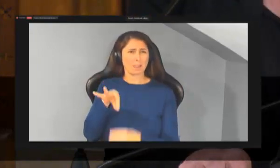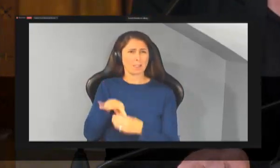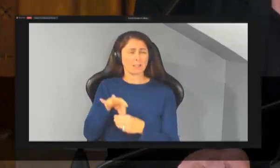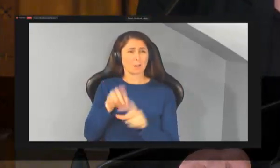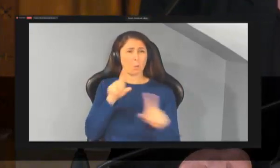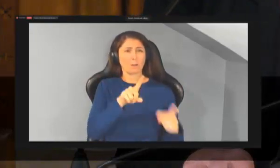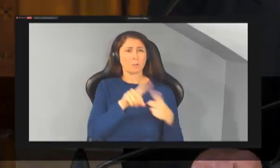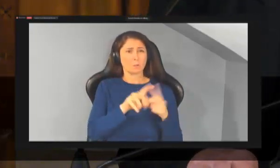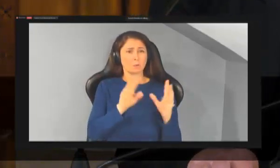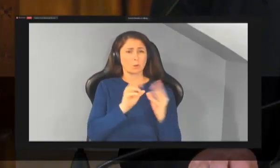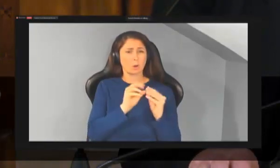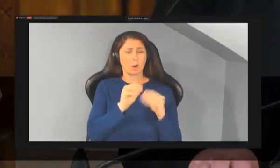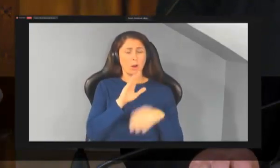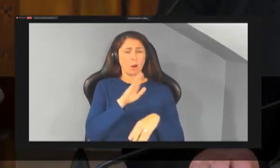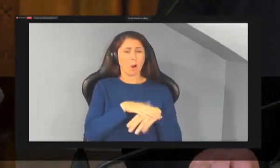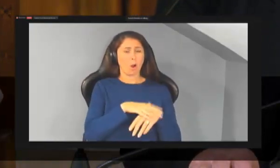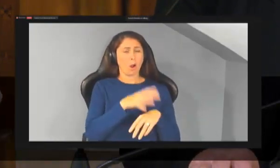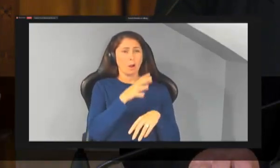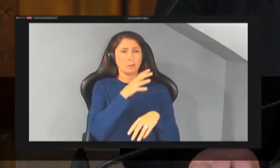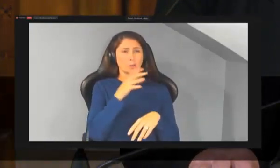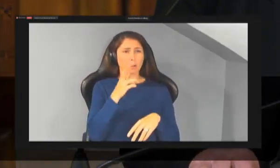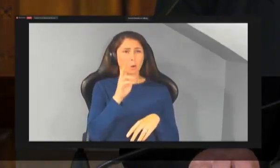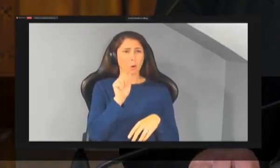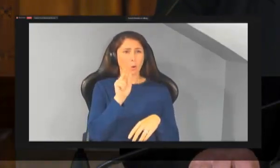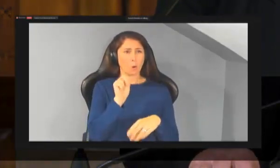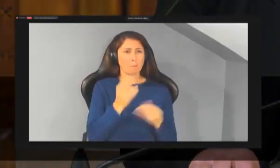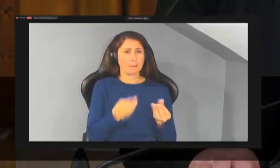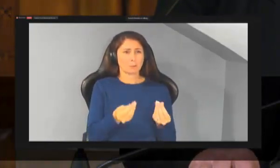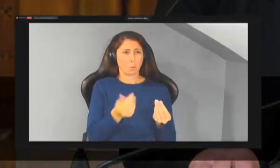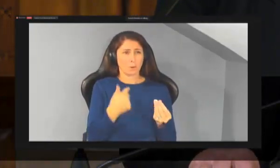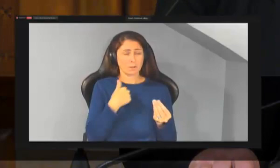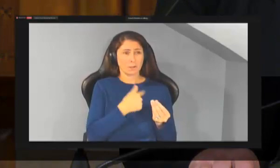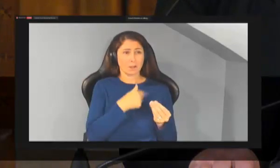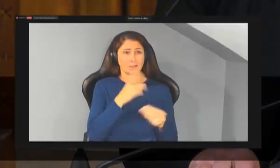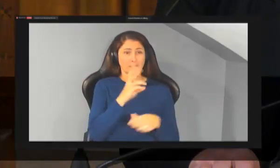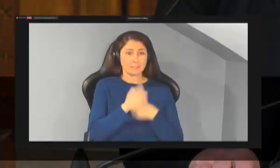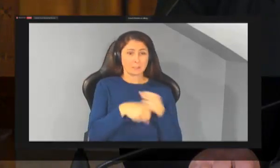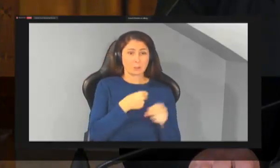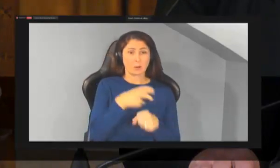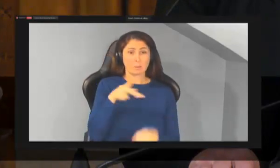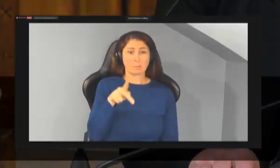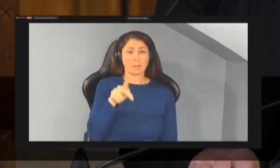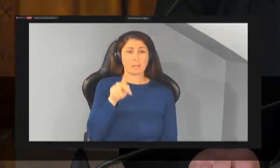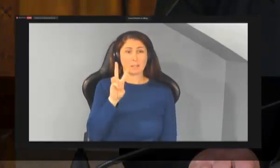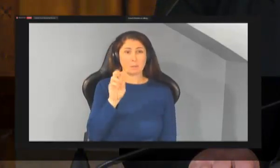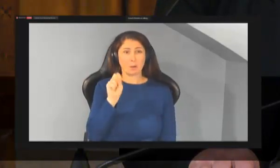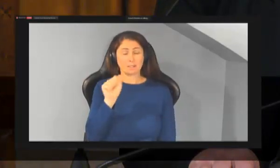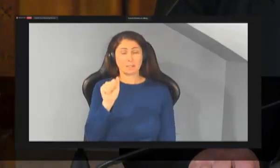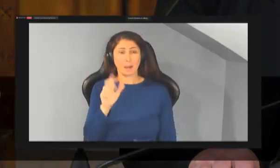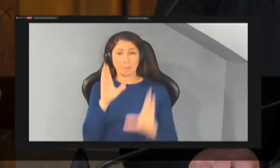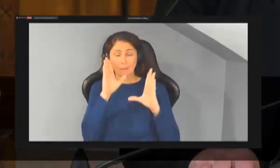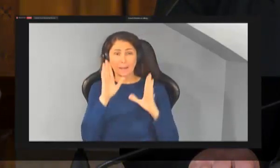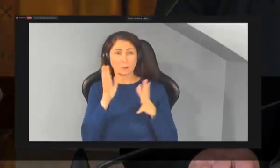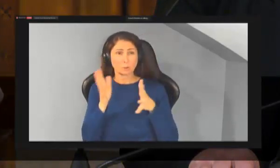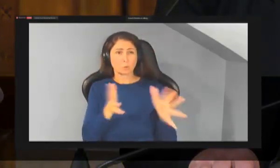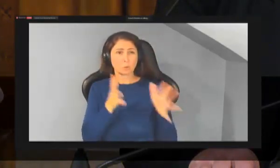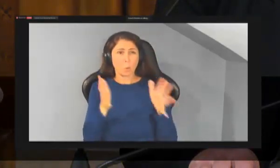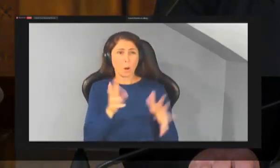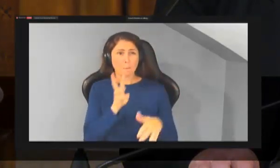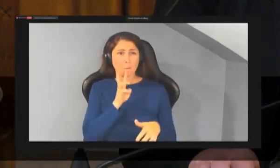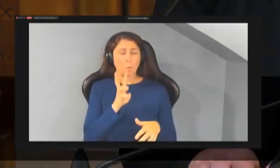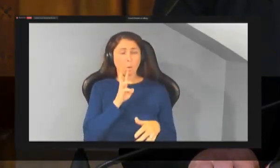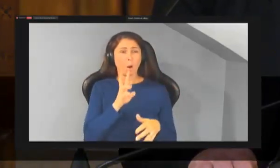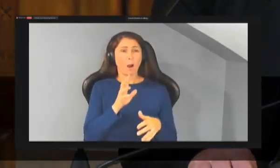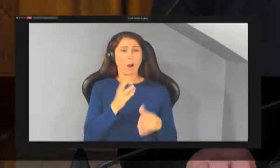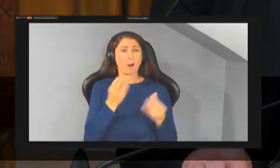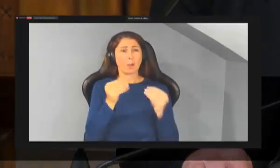urban soils because having served for 6 years at PwSA and paying attention to stormwater issues, landslides, which